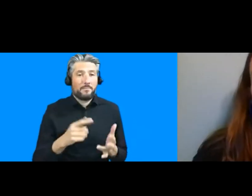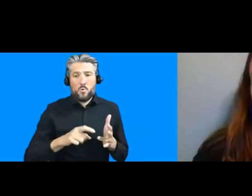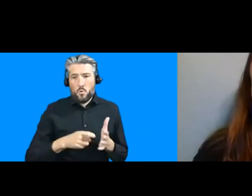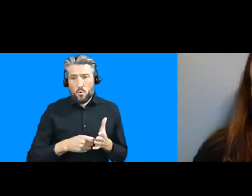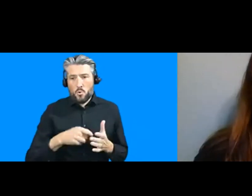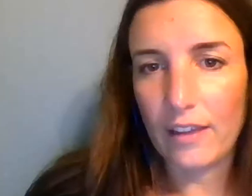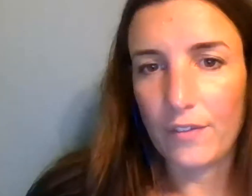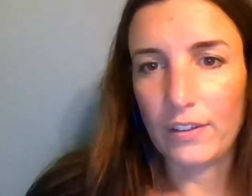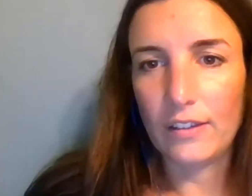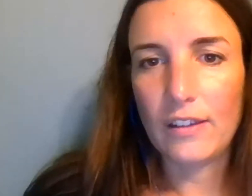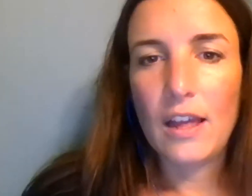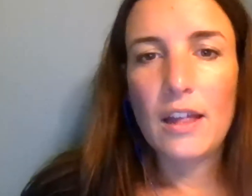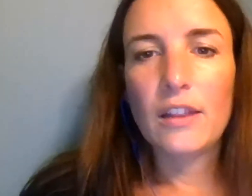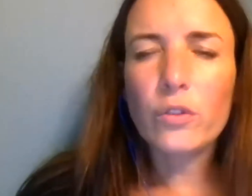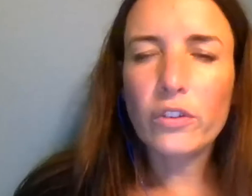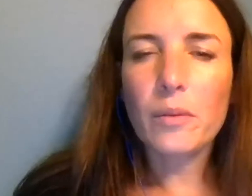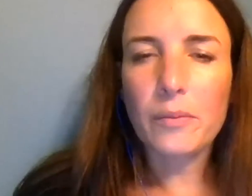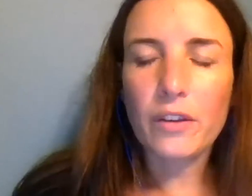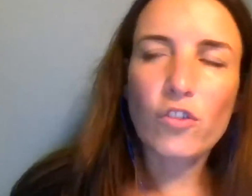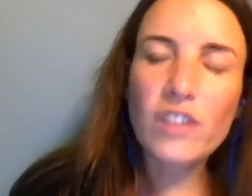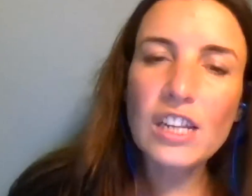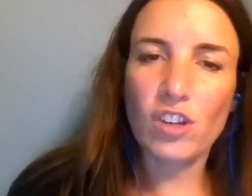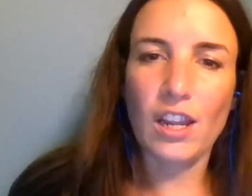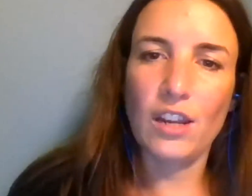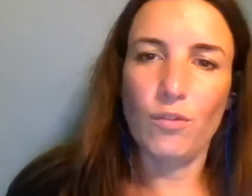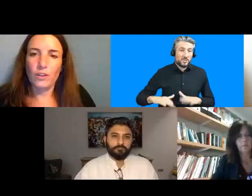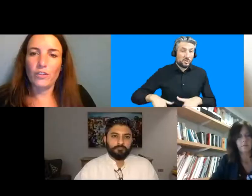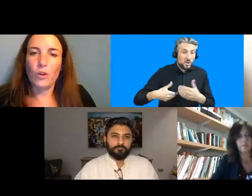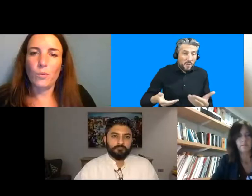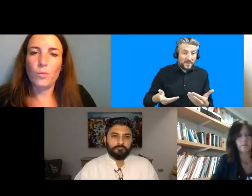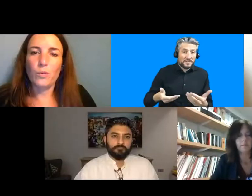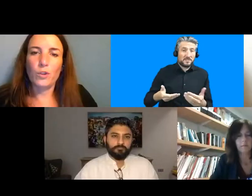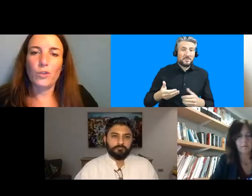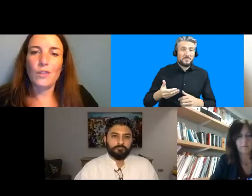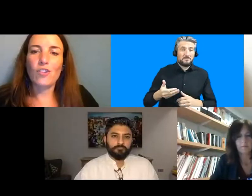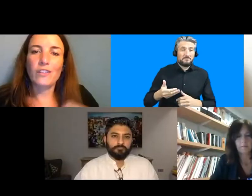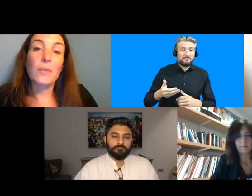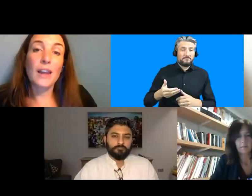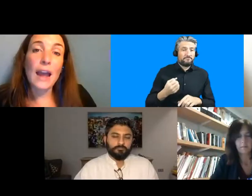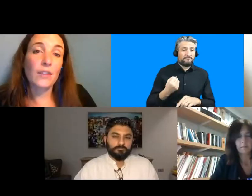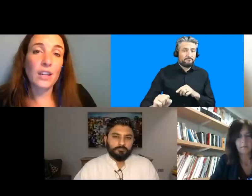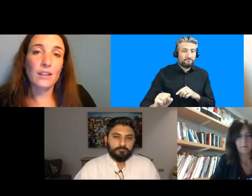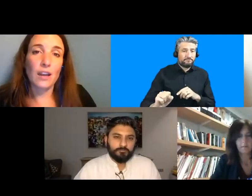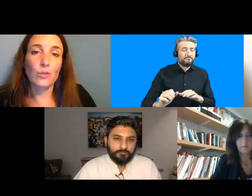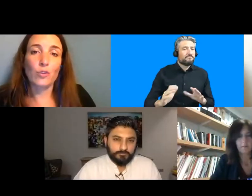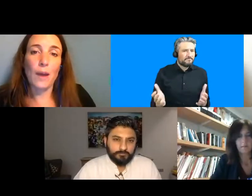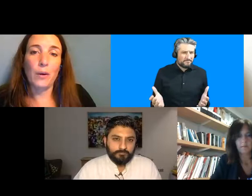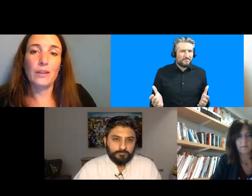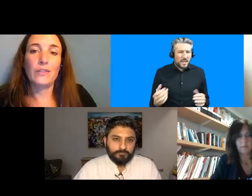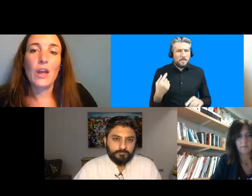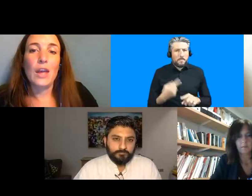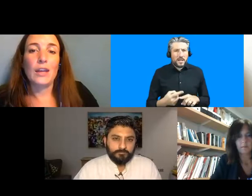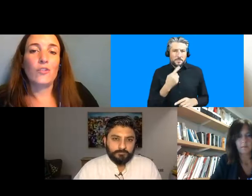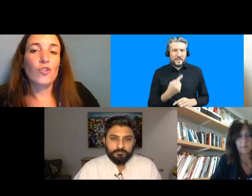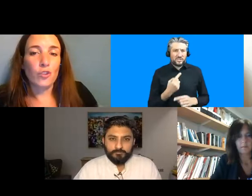denying them access to services there's also sometimes kind of strategic ignorance so you know actually some of the lack of data that i talked about